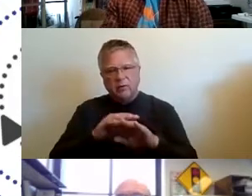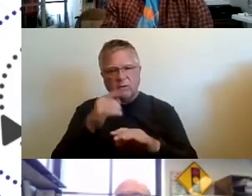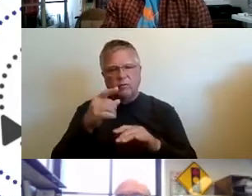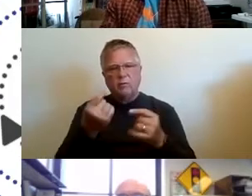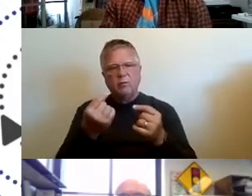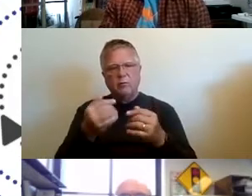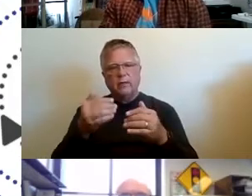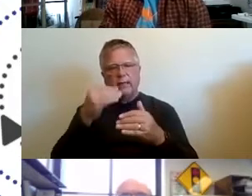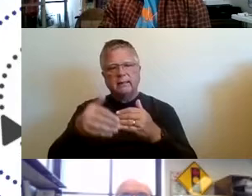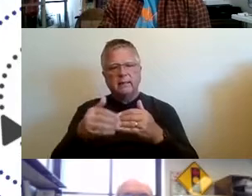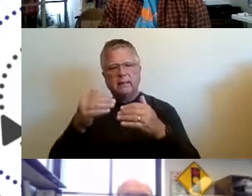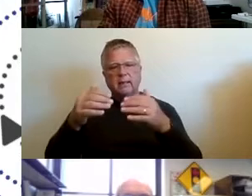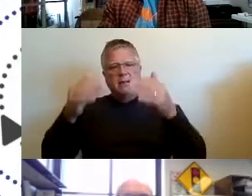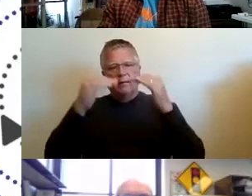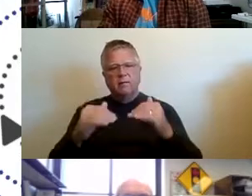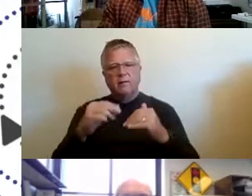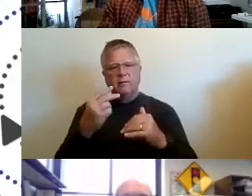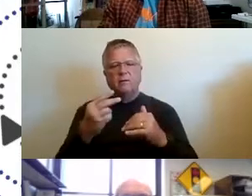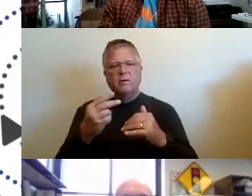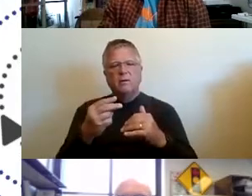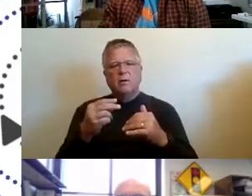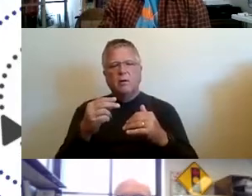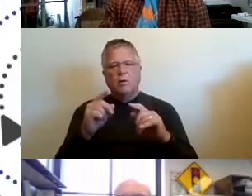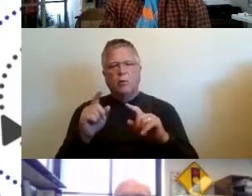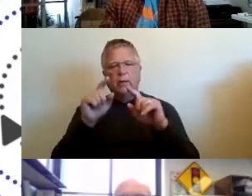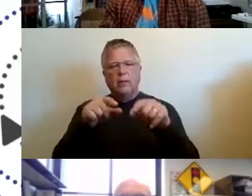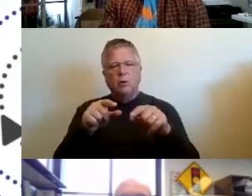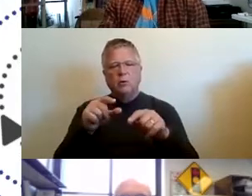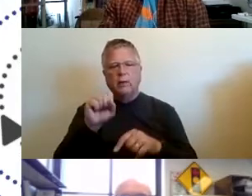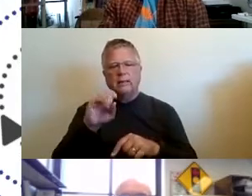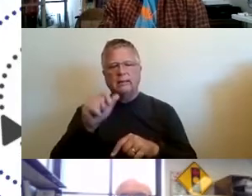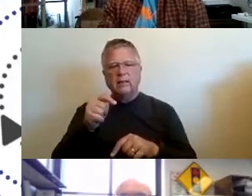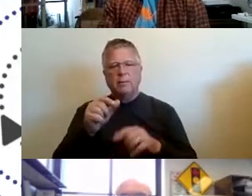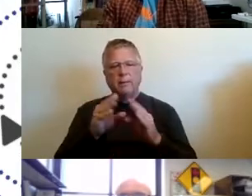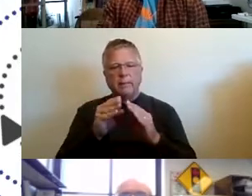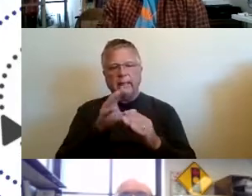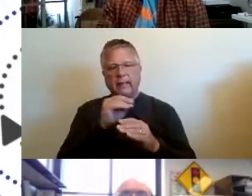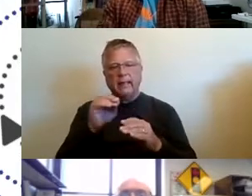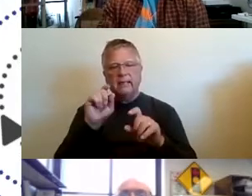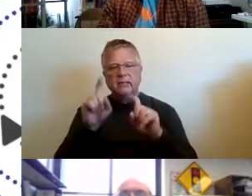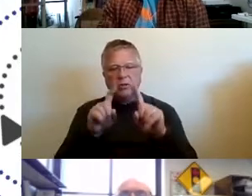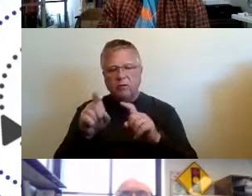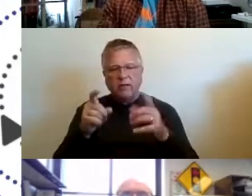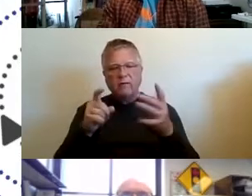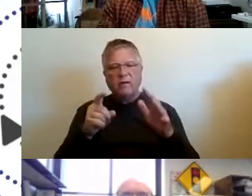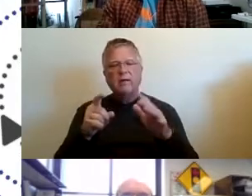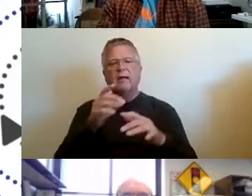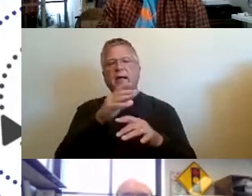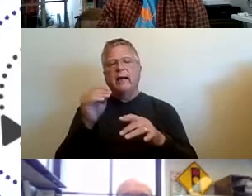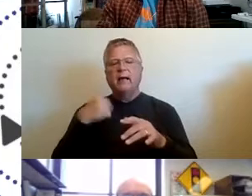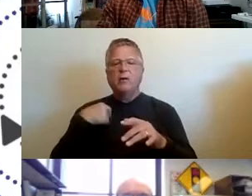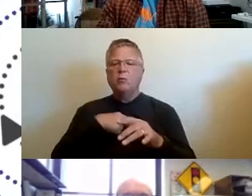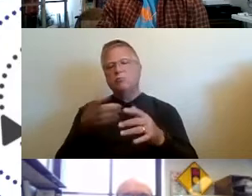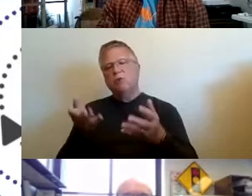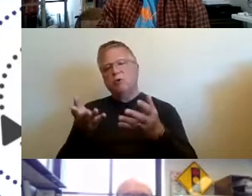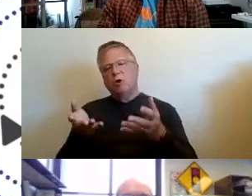phase, we come to the community to a pre-designed scoping meeting, and after the meeting followed by a survey where we talk with the